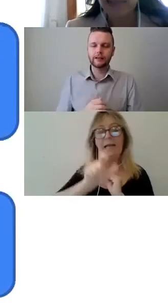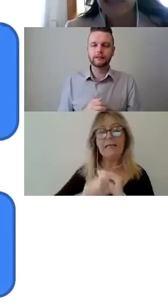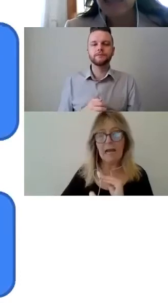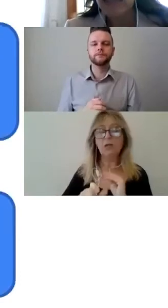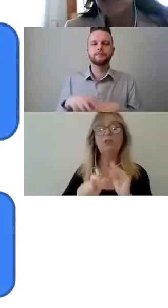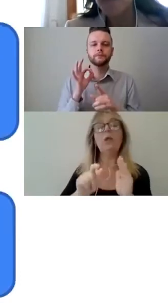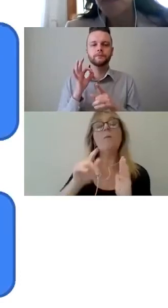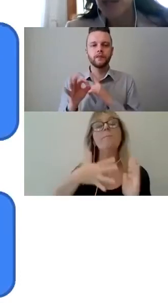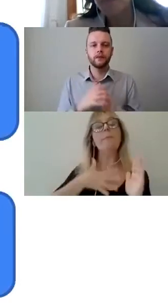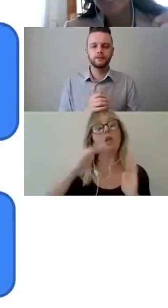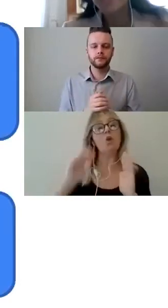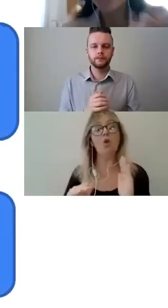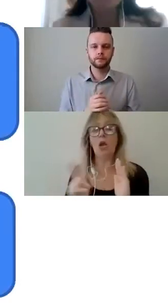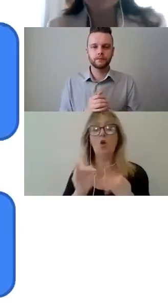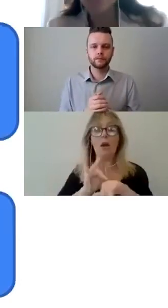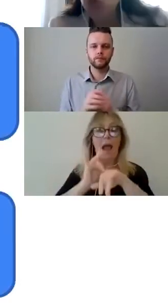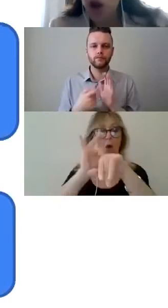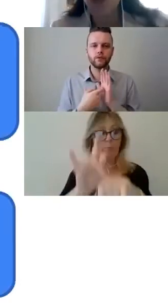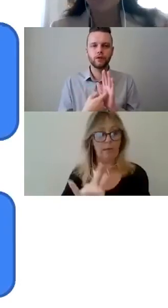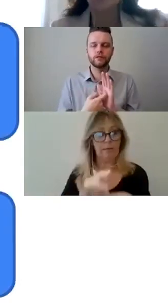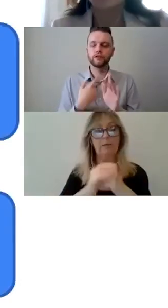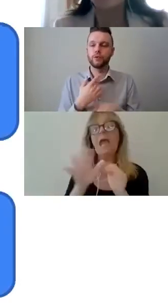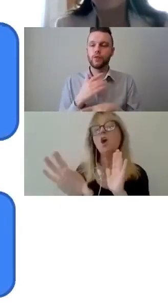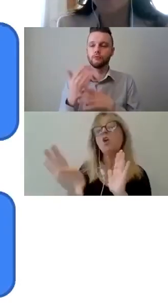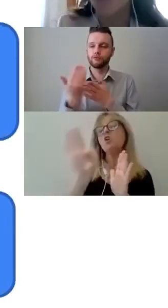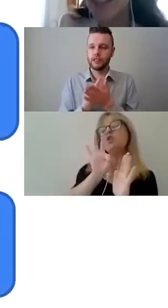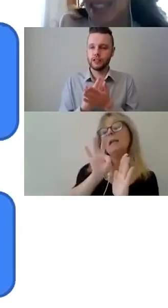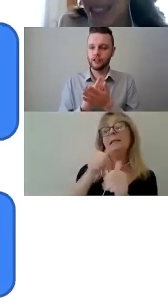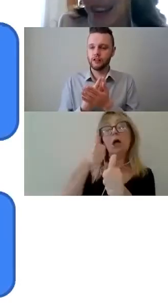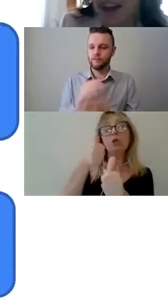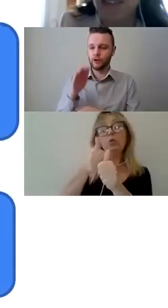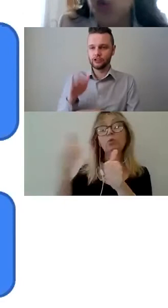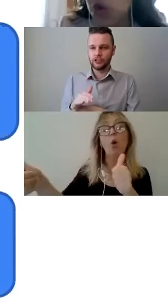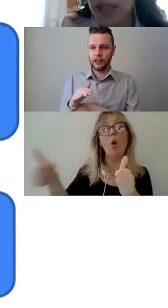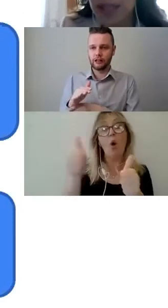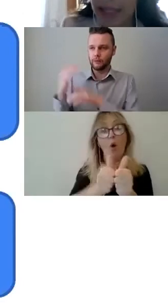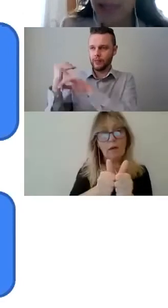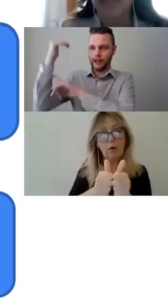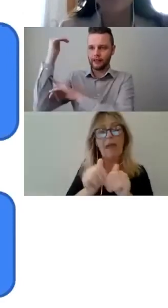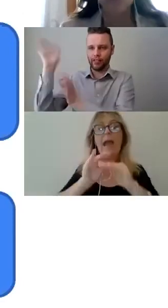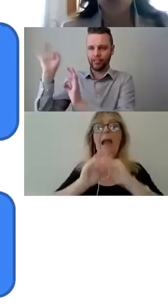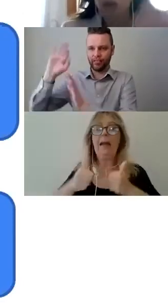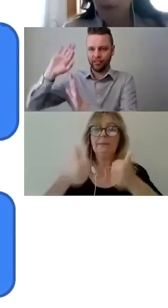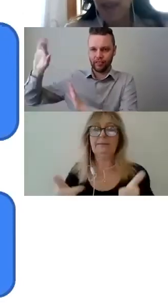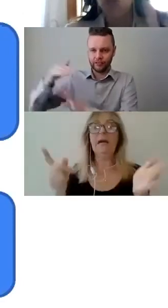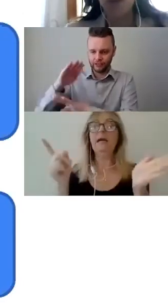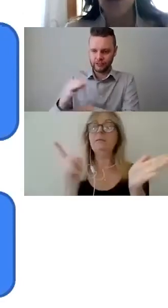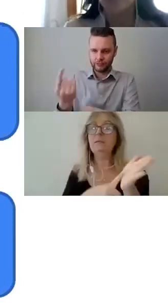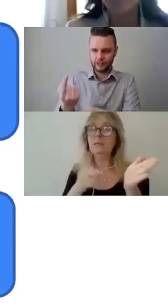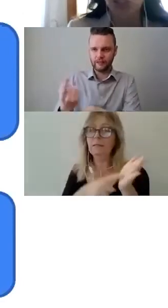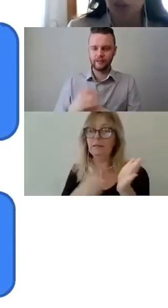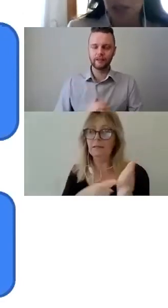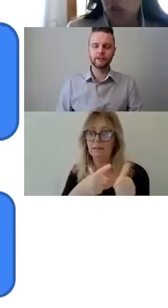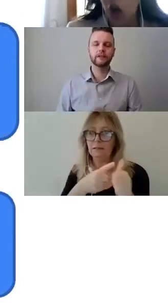particular with reference to the protection of unaccompanied children. So